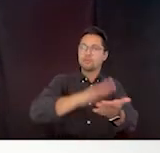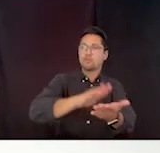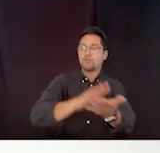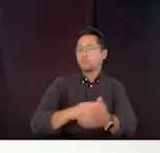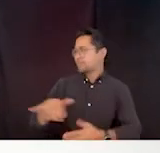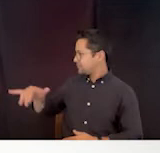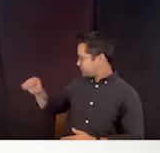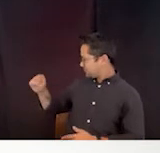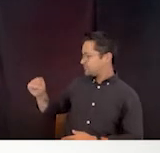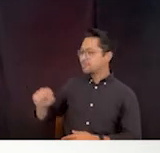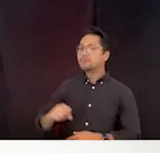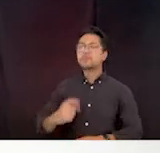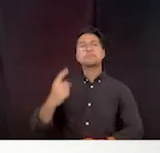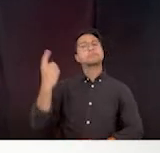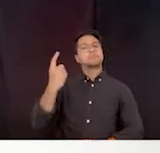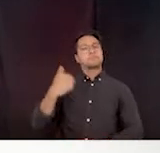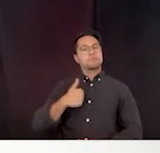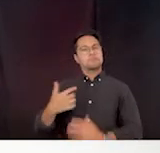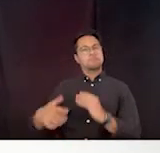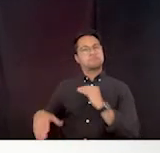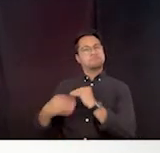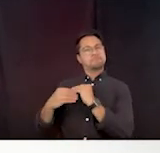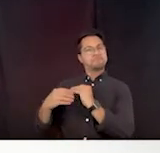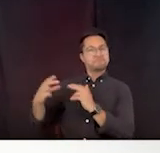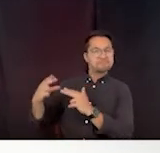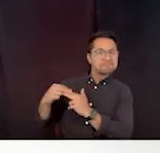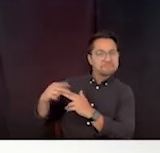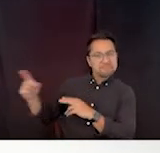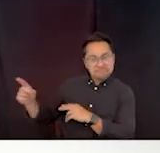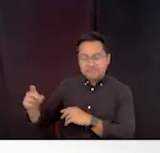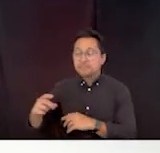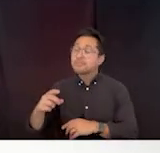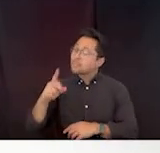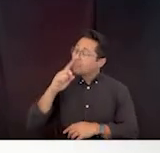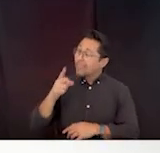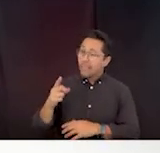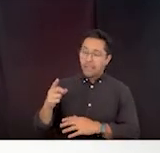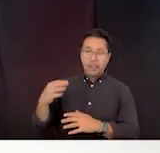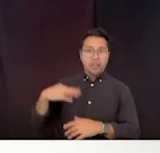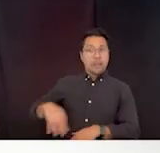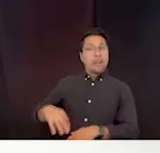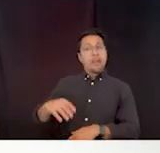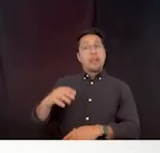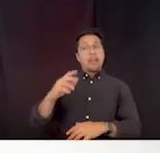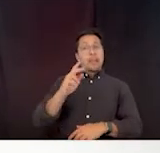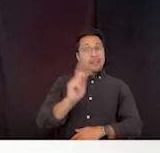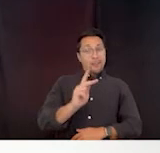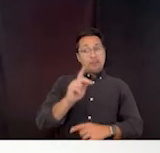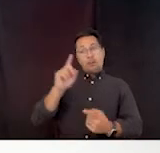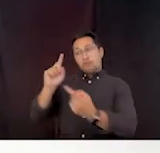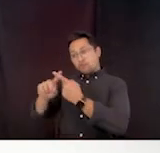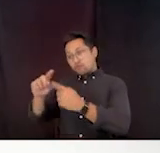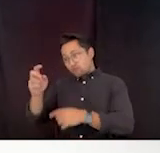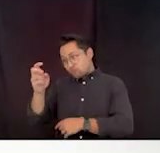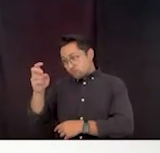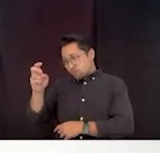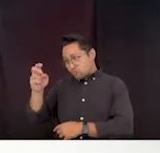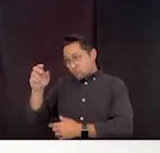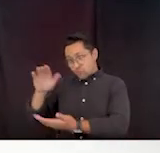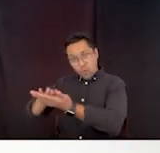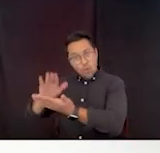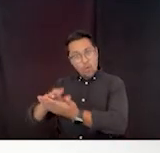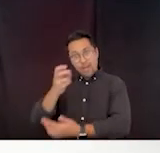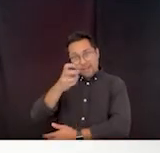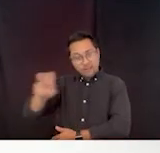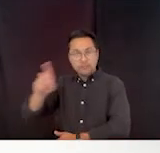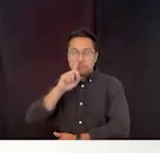Absolutely. Something I kind of want to add on to what Amy said is it's definitely helpful. That kindergarten transition is a huge milestone for any parent. You know, I'm